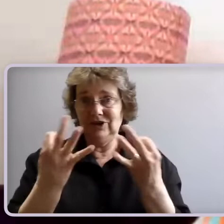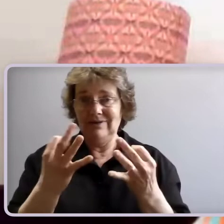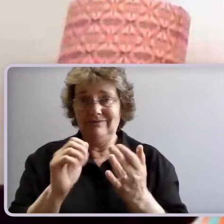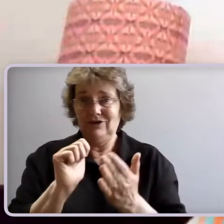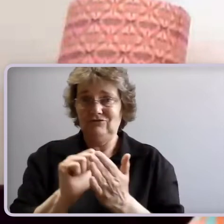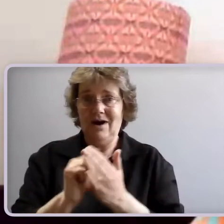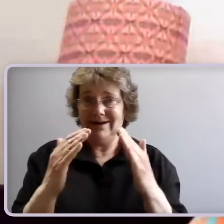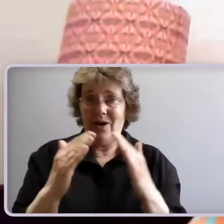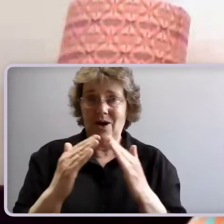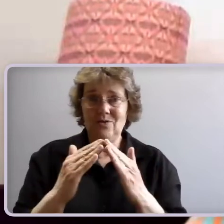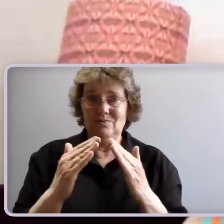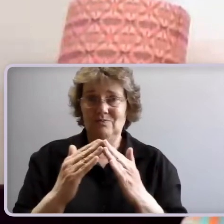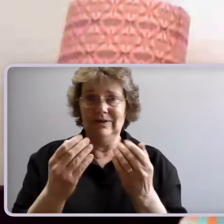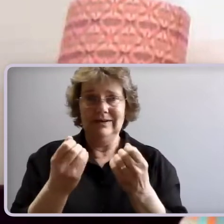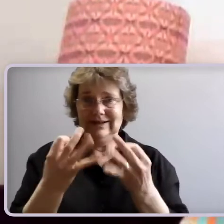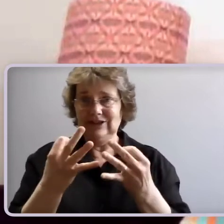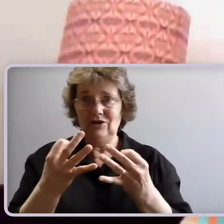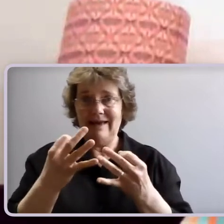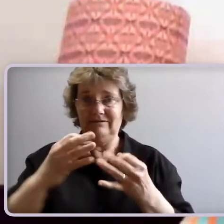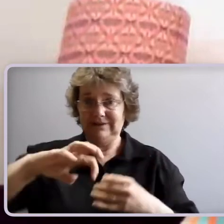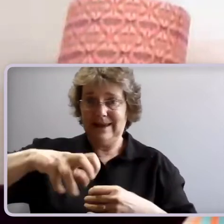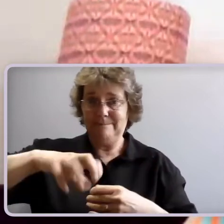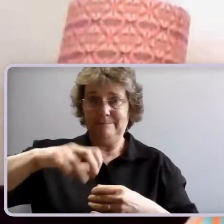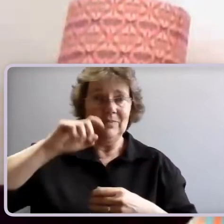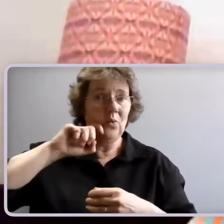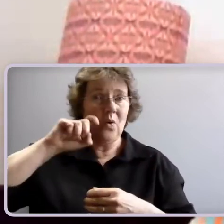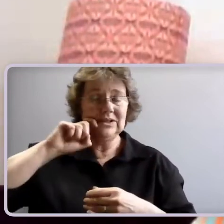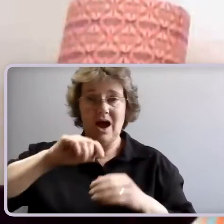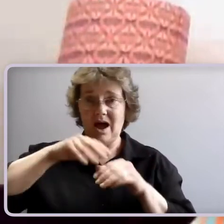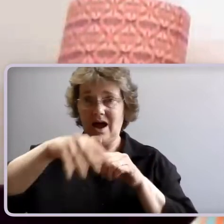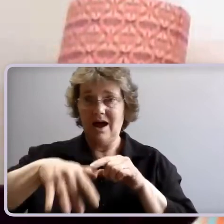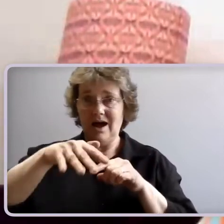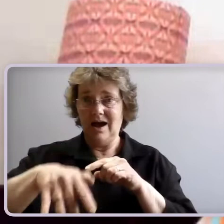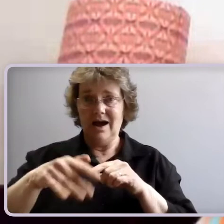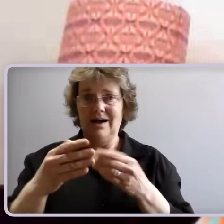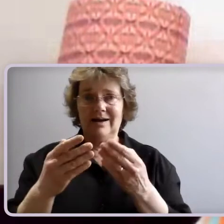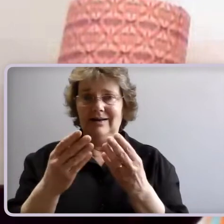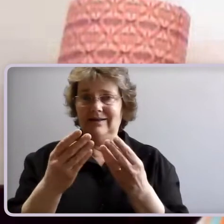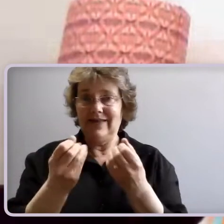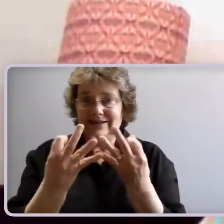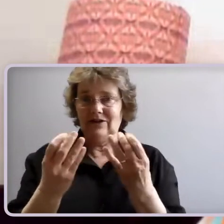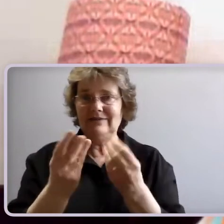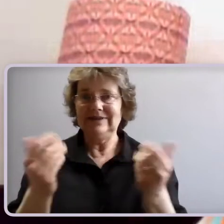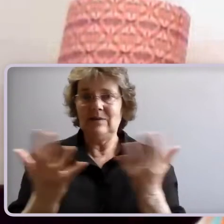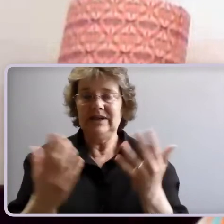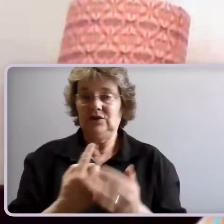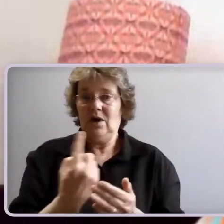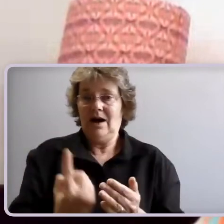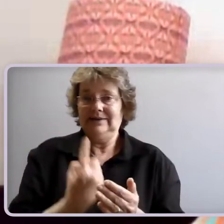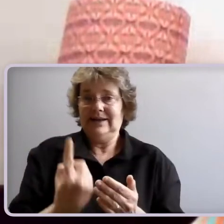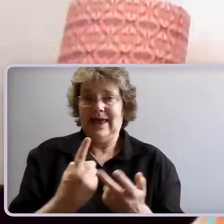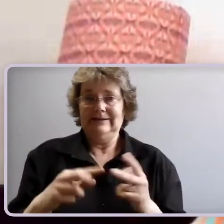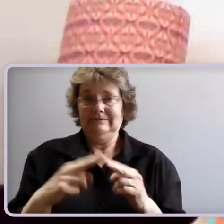running water, they don't have somewhere to isolate if they are sick, they don't have a medical service in town that they can